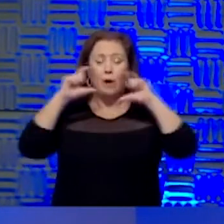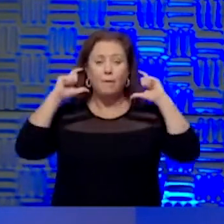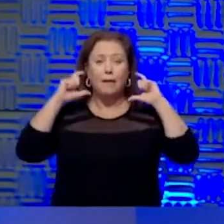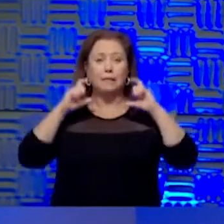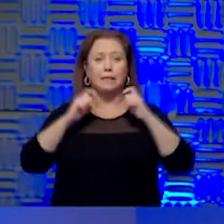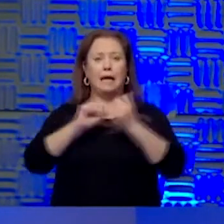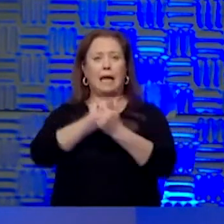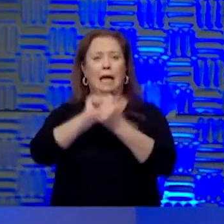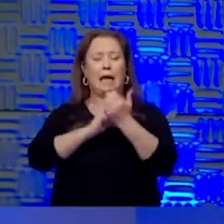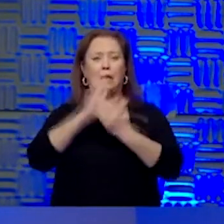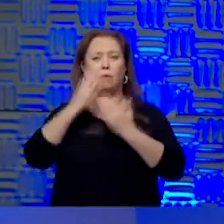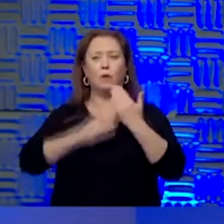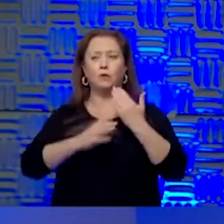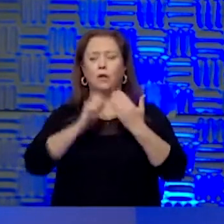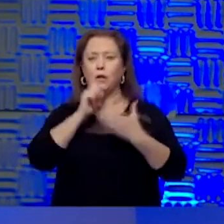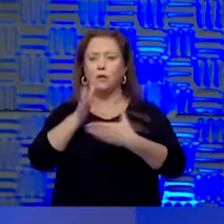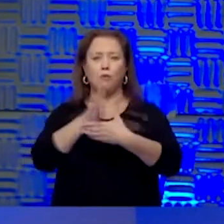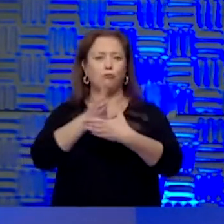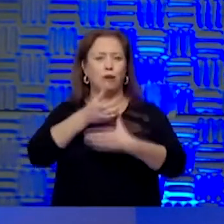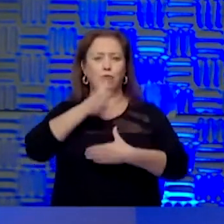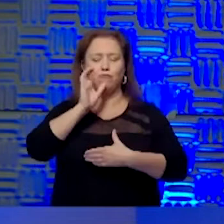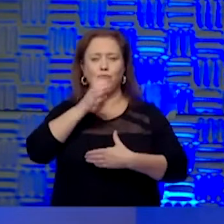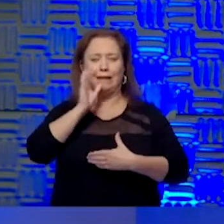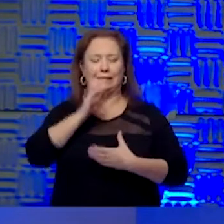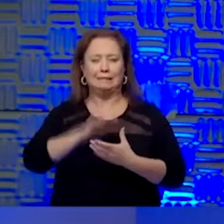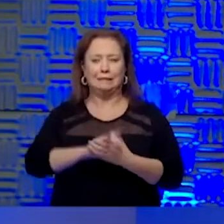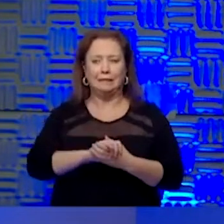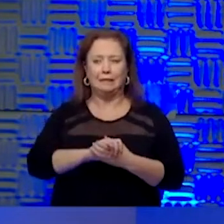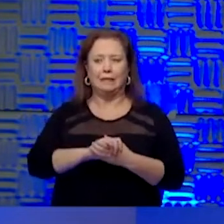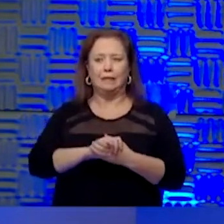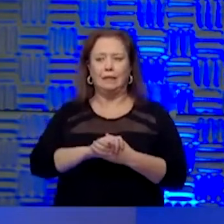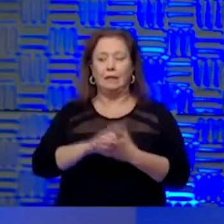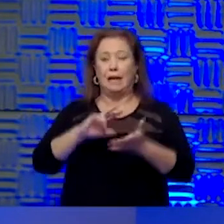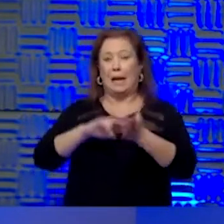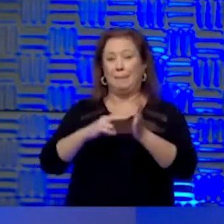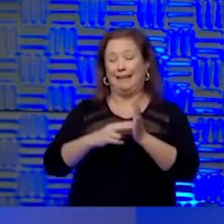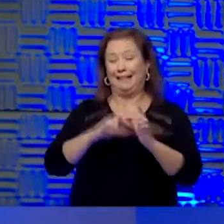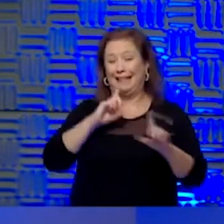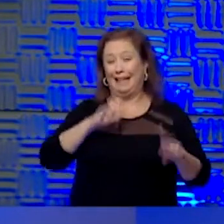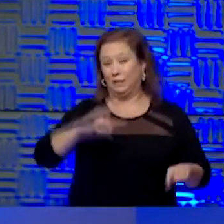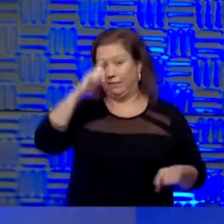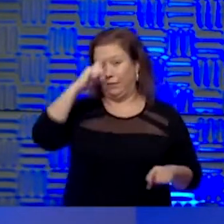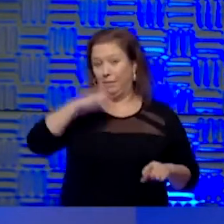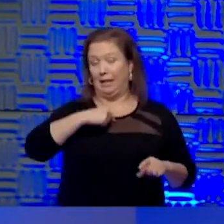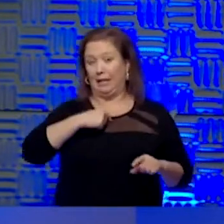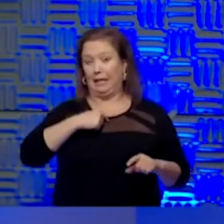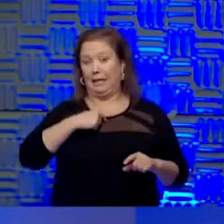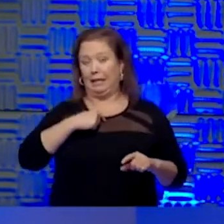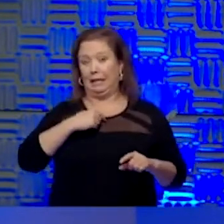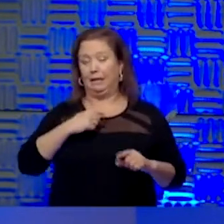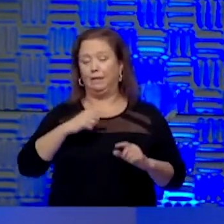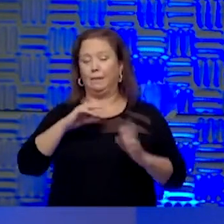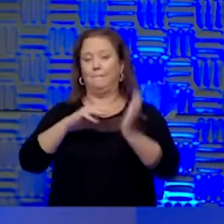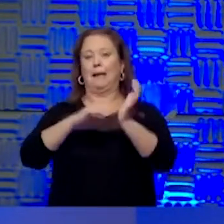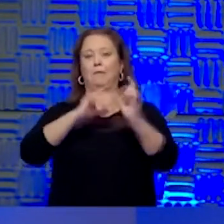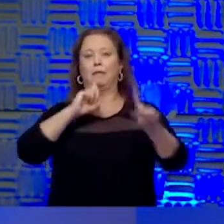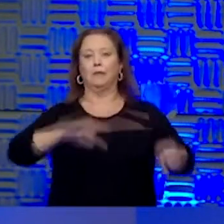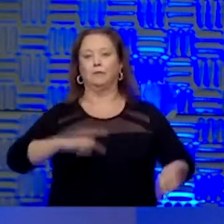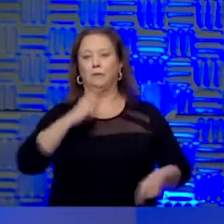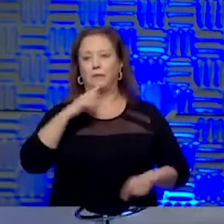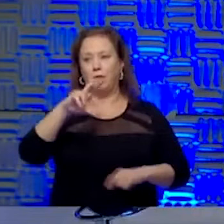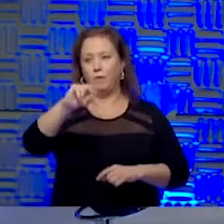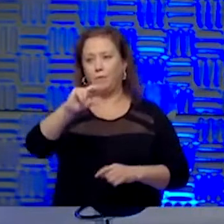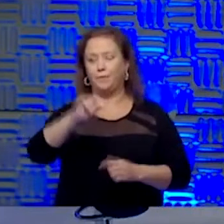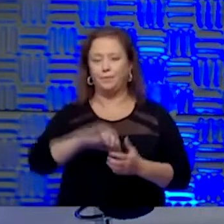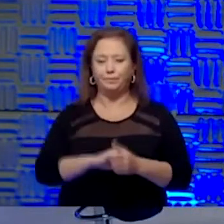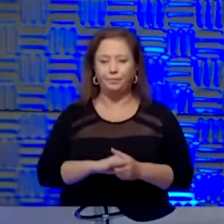hand hygiene, don't share drinks. I think the ultimate answer right now, the optimal medical answer would probably be no.